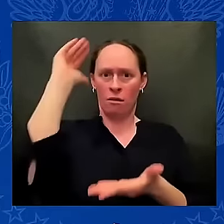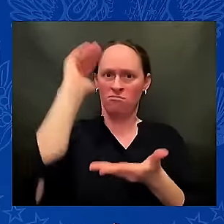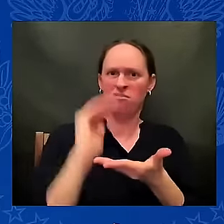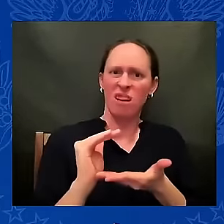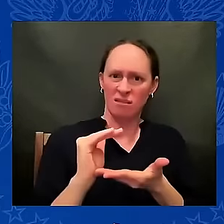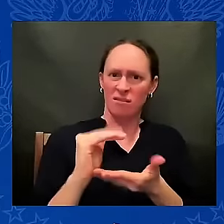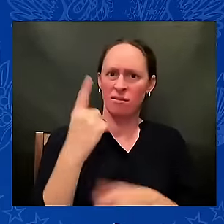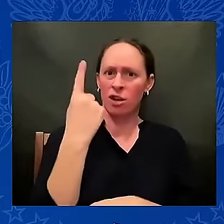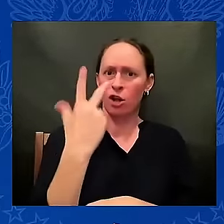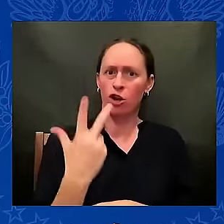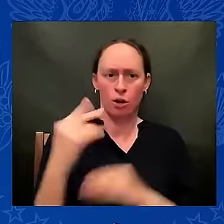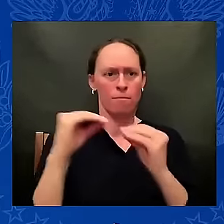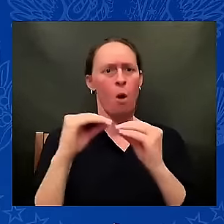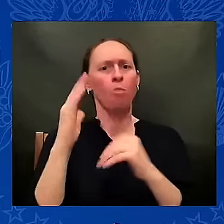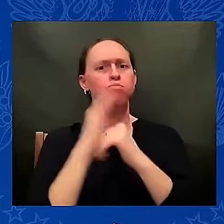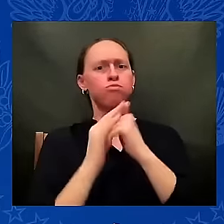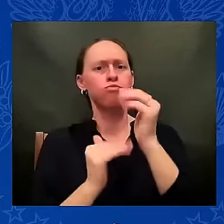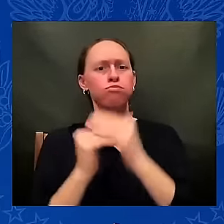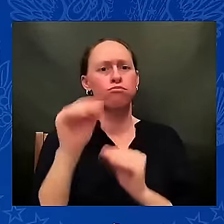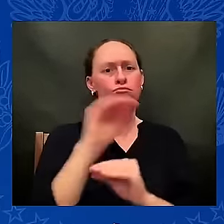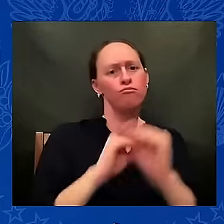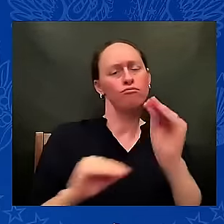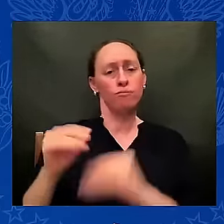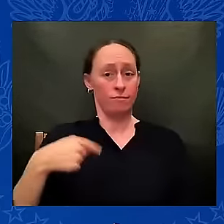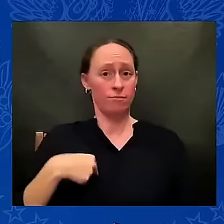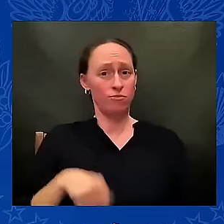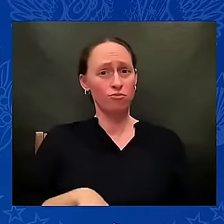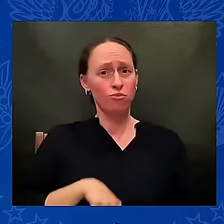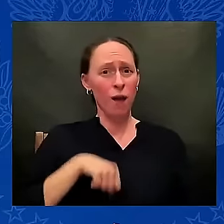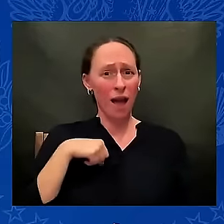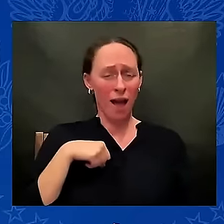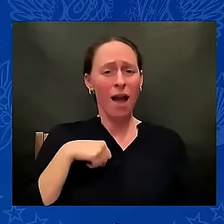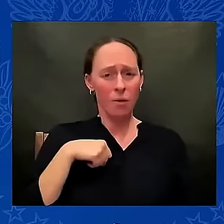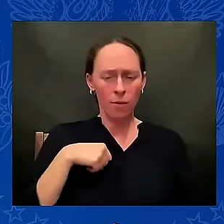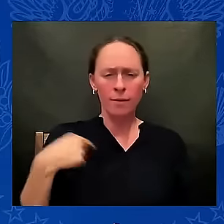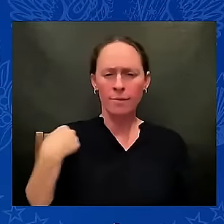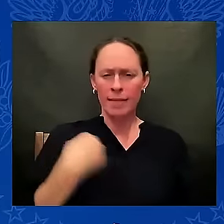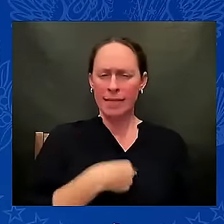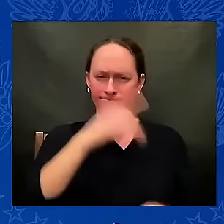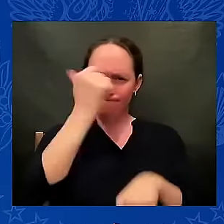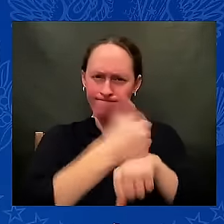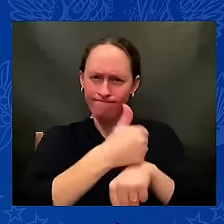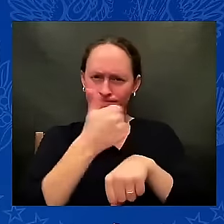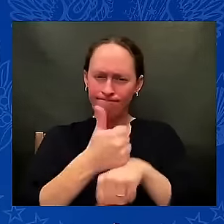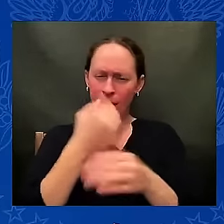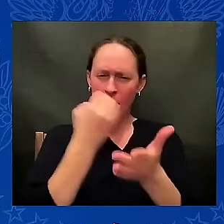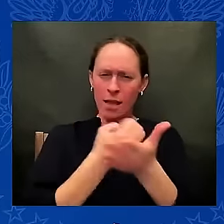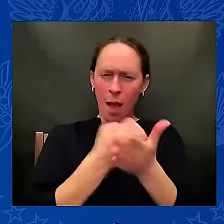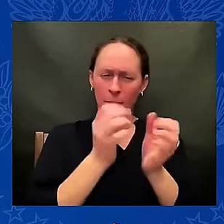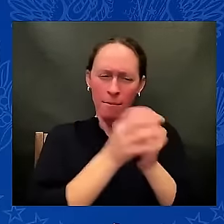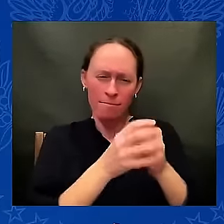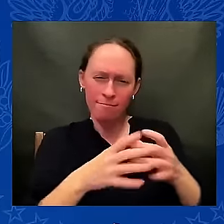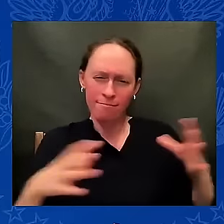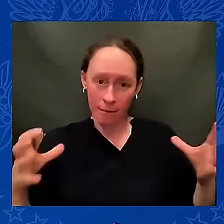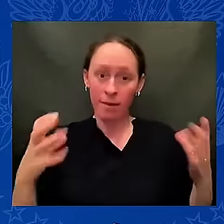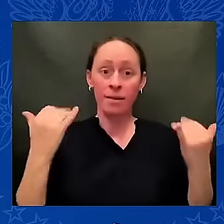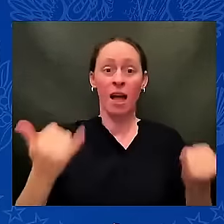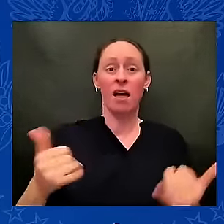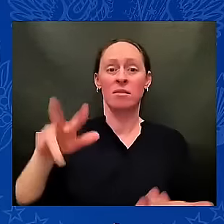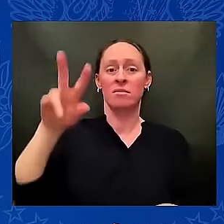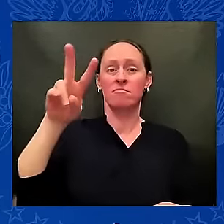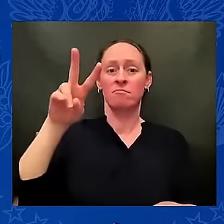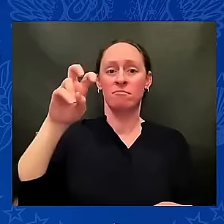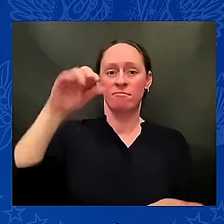our economic plan has created 200,000 jobs for Native Americans. Record low employment in Native